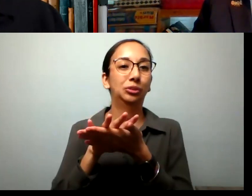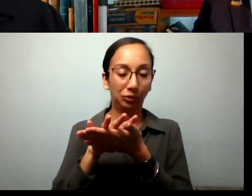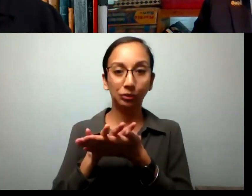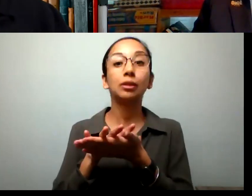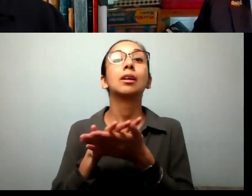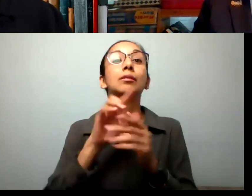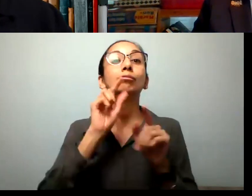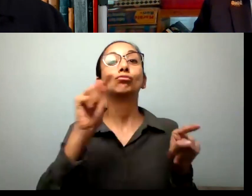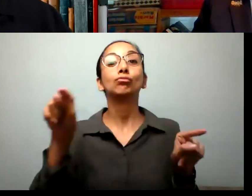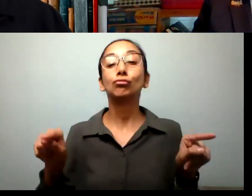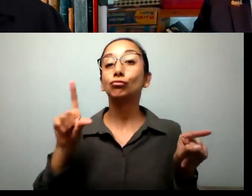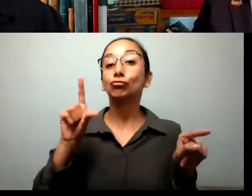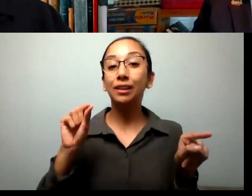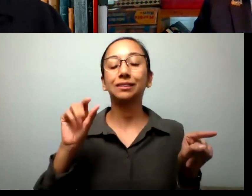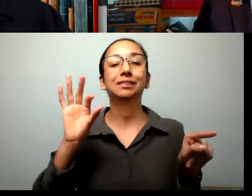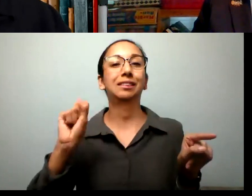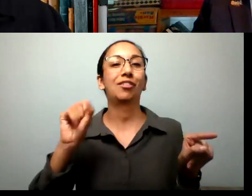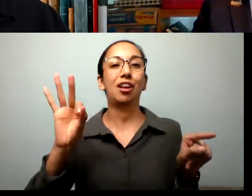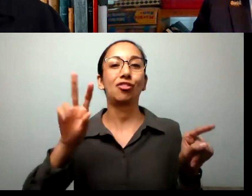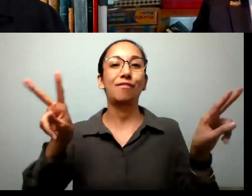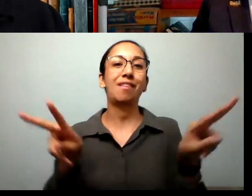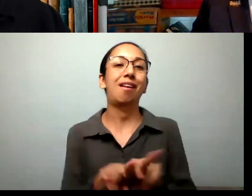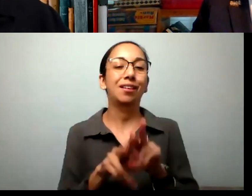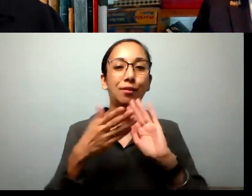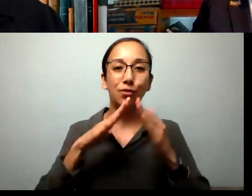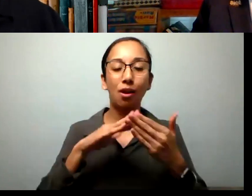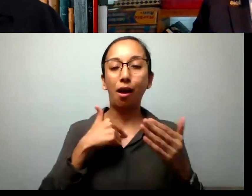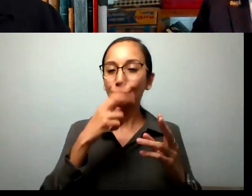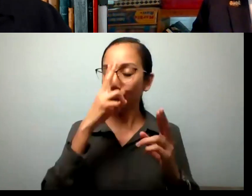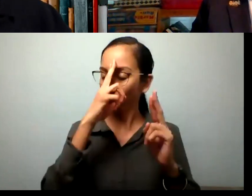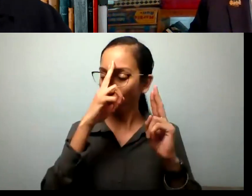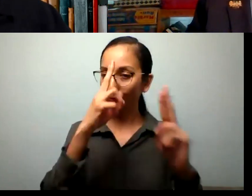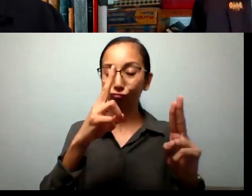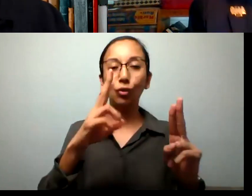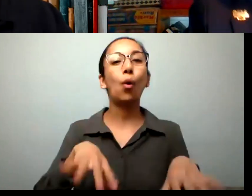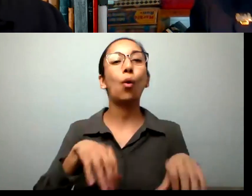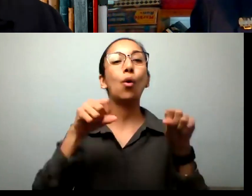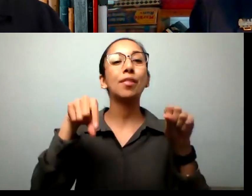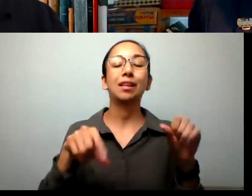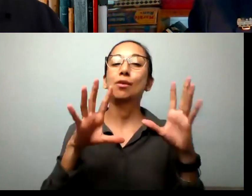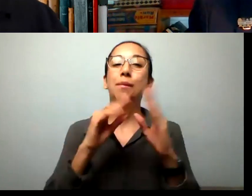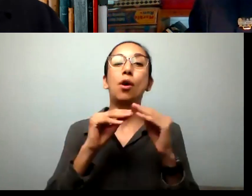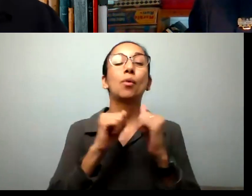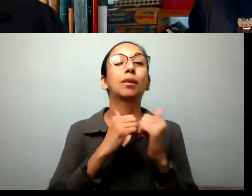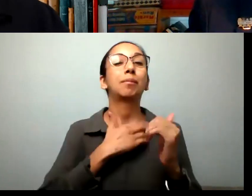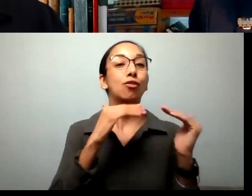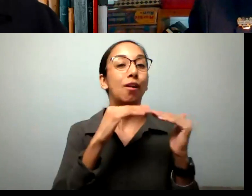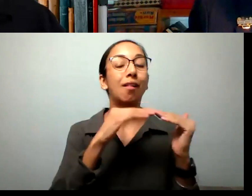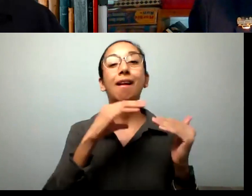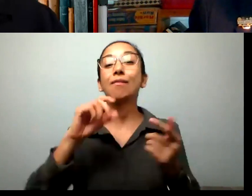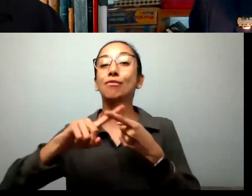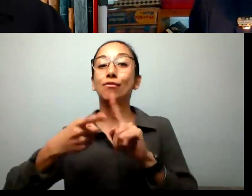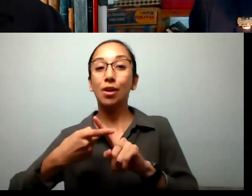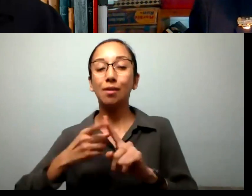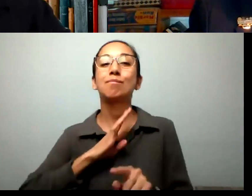Fernando Valley communities. And I am so honored to be hosting this webinar with my colleague and friend, Board Vice President